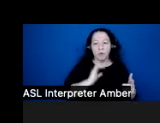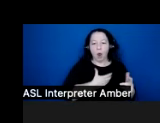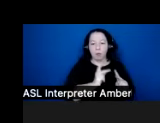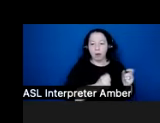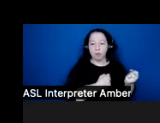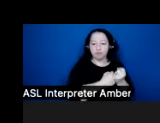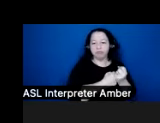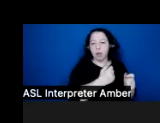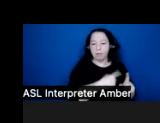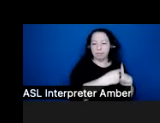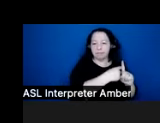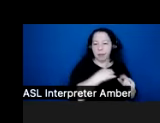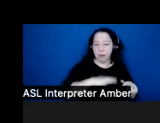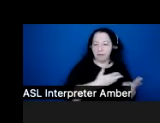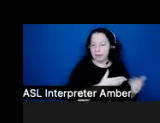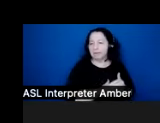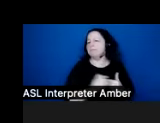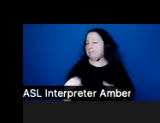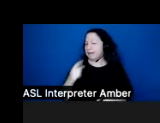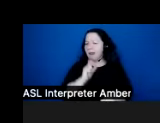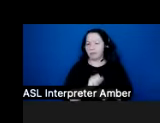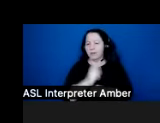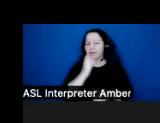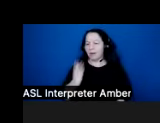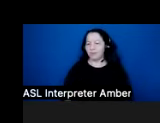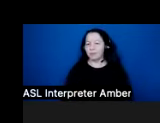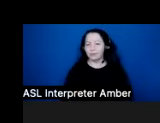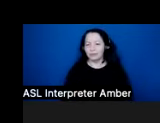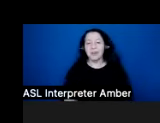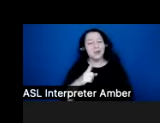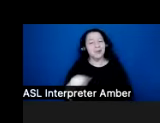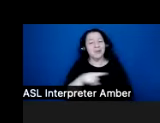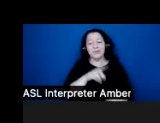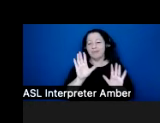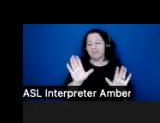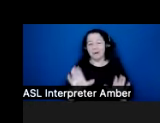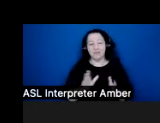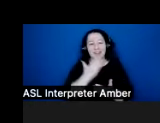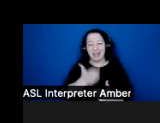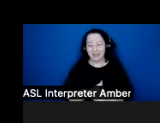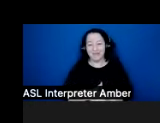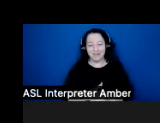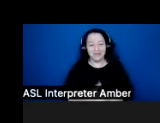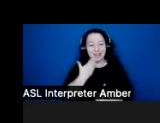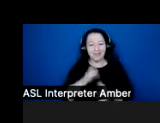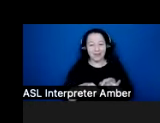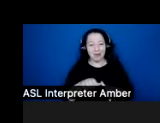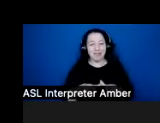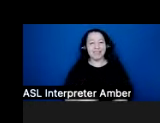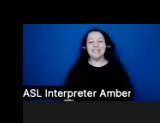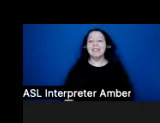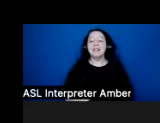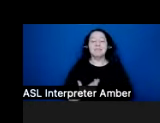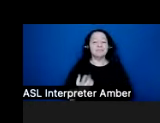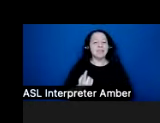that. And so you guys are wonderful. Thanks for sharing. And one of the things I'm thinking about